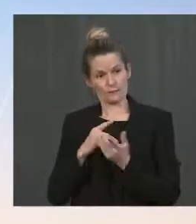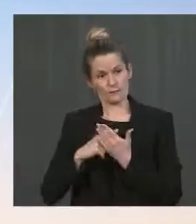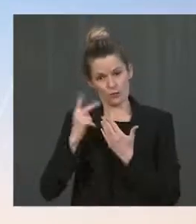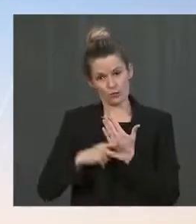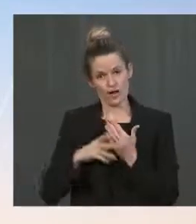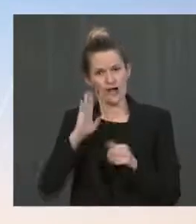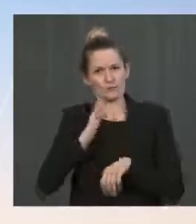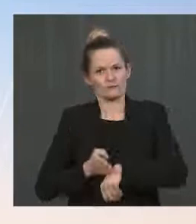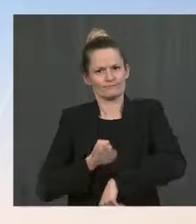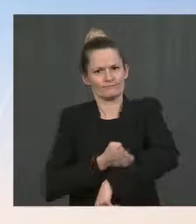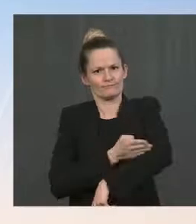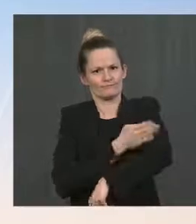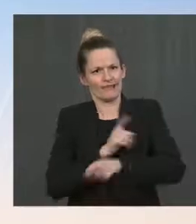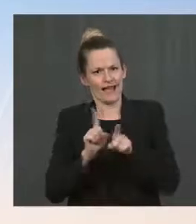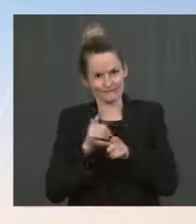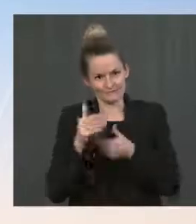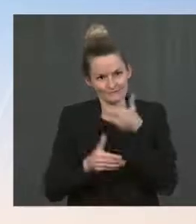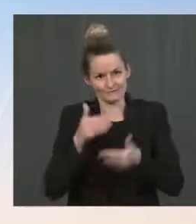directive. Okay. Go ahead.